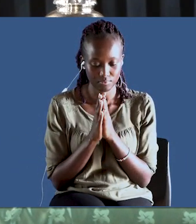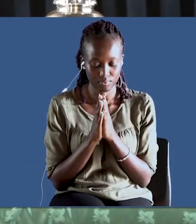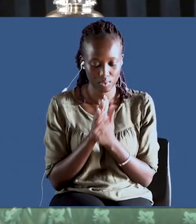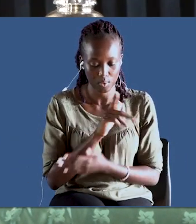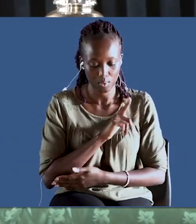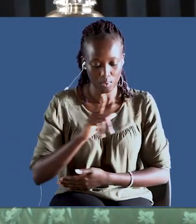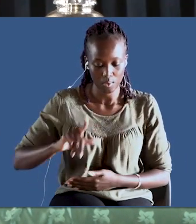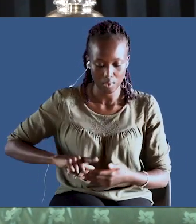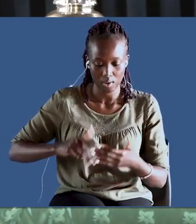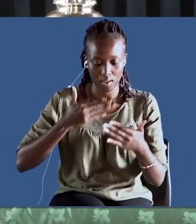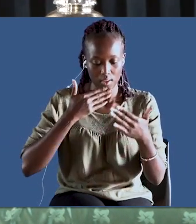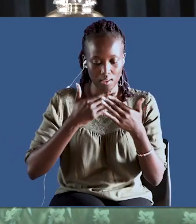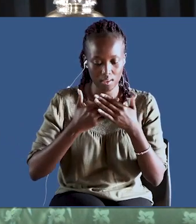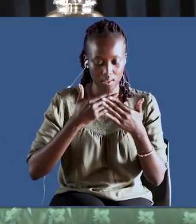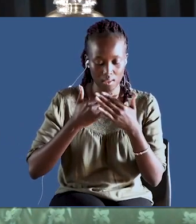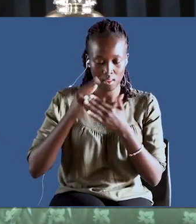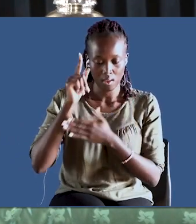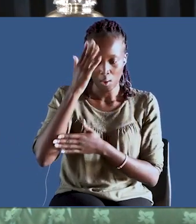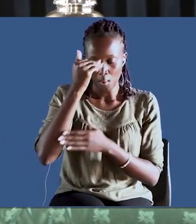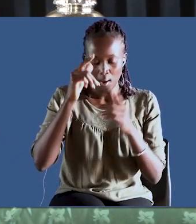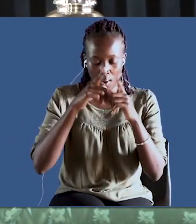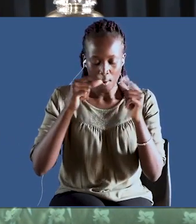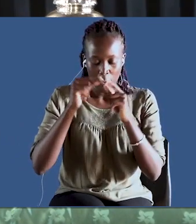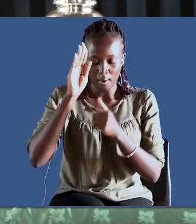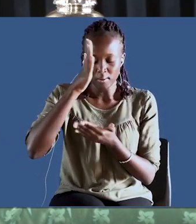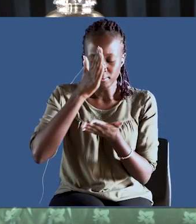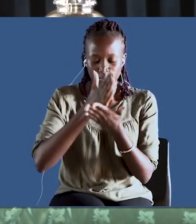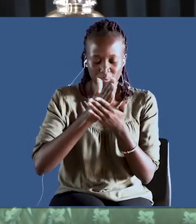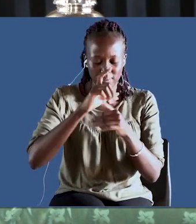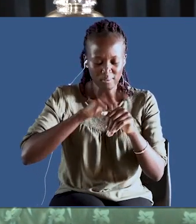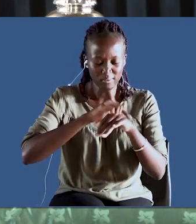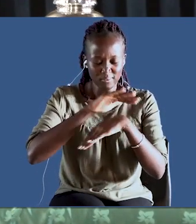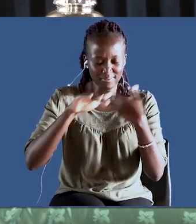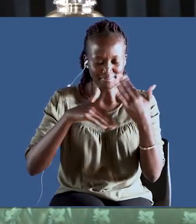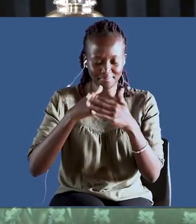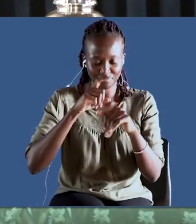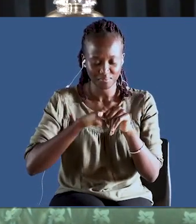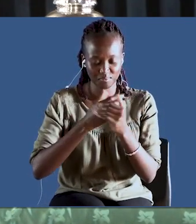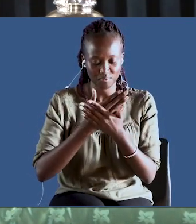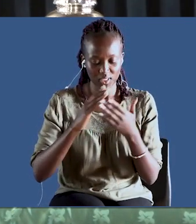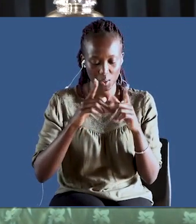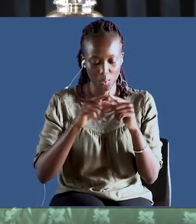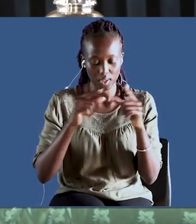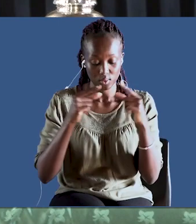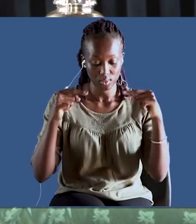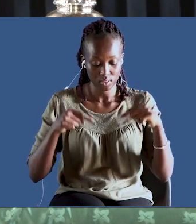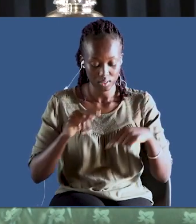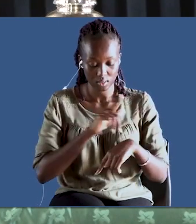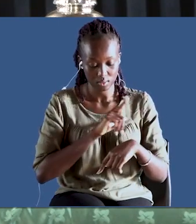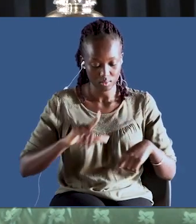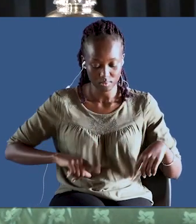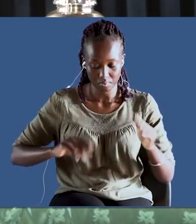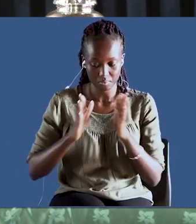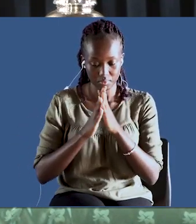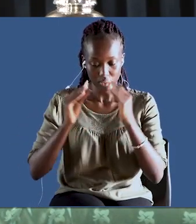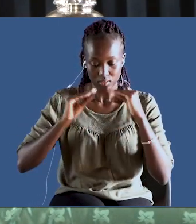Lord, we thank you for your word, which remains true all the time. As we share this word today, would you speak